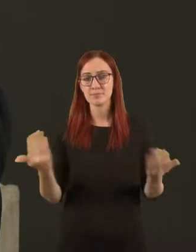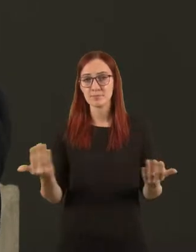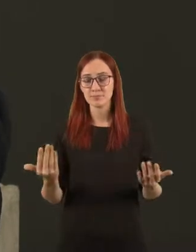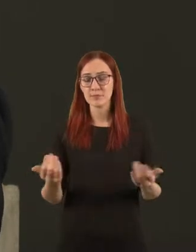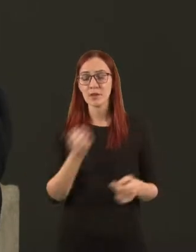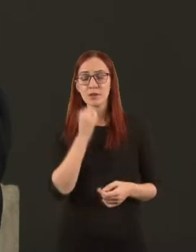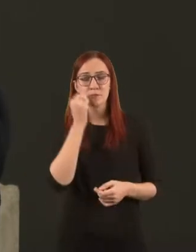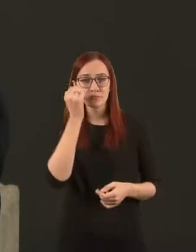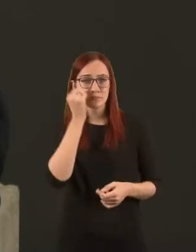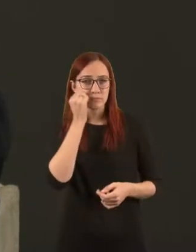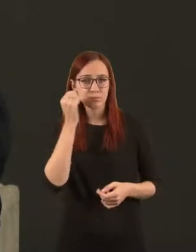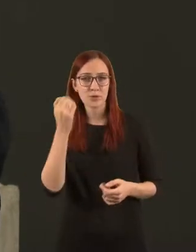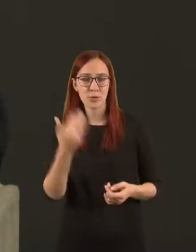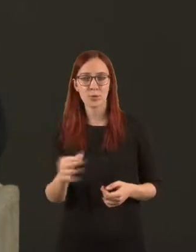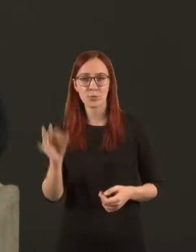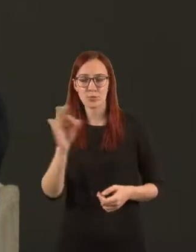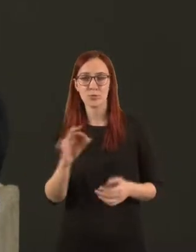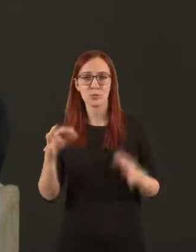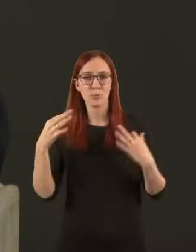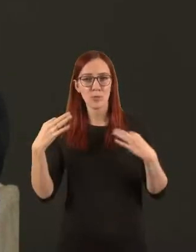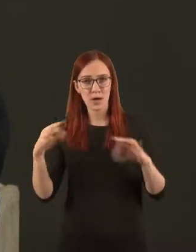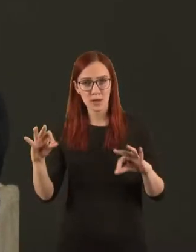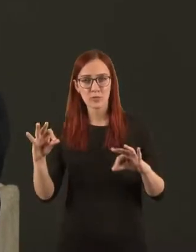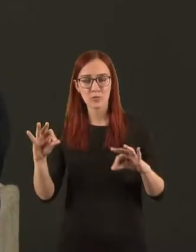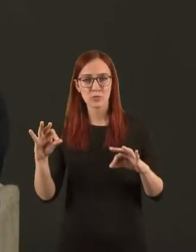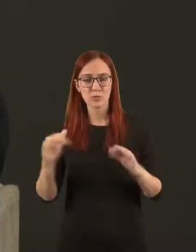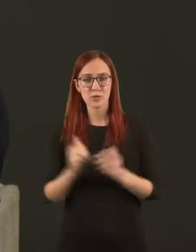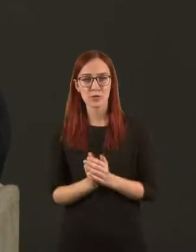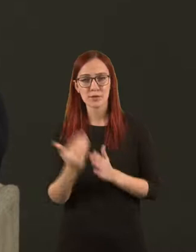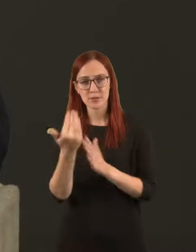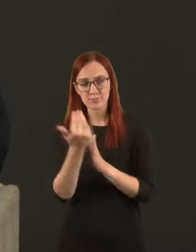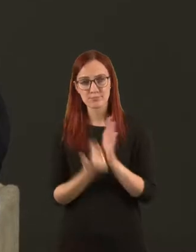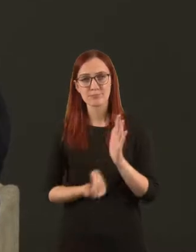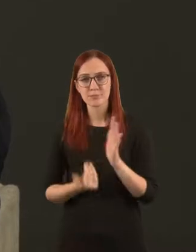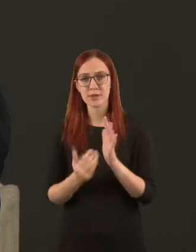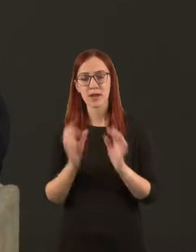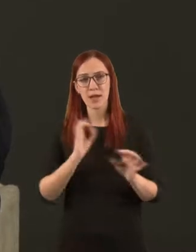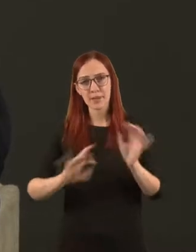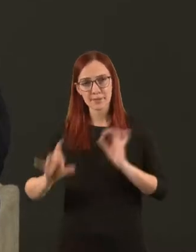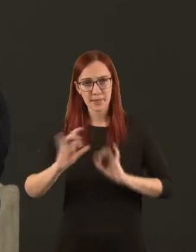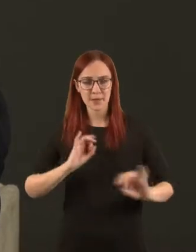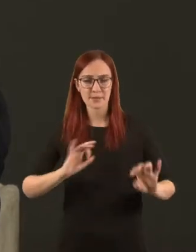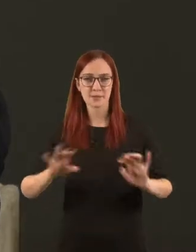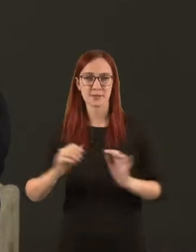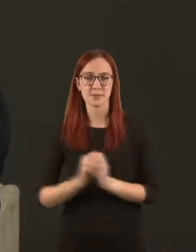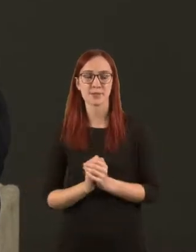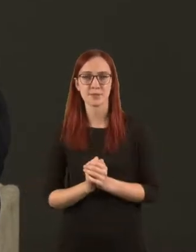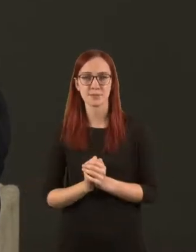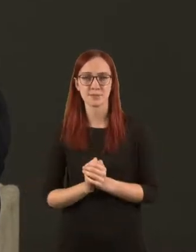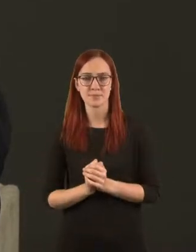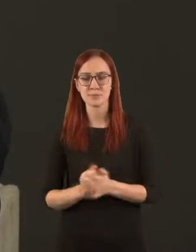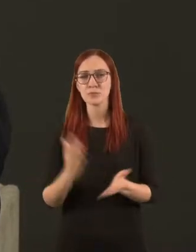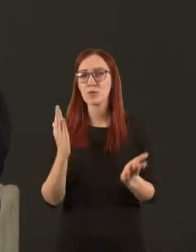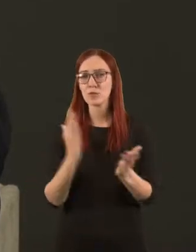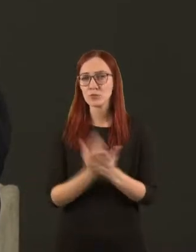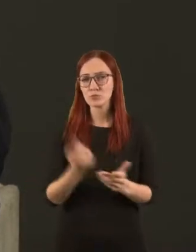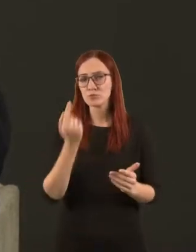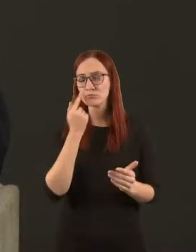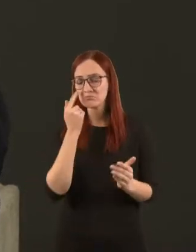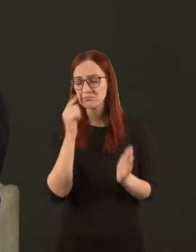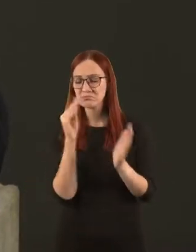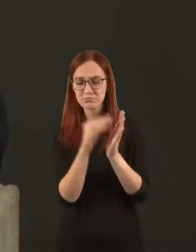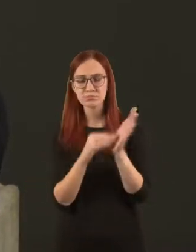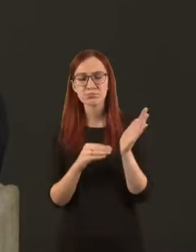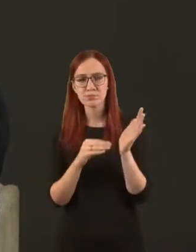clear. But how to change things and how to transform the situation? So, and in that